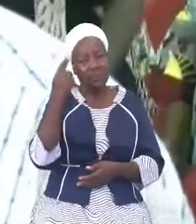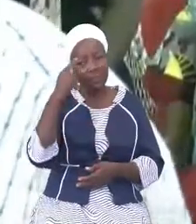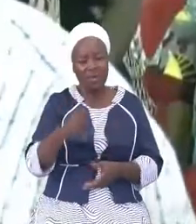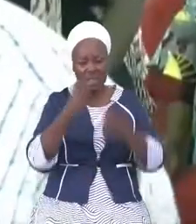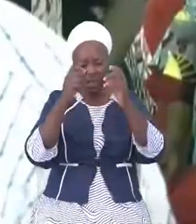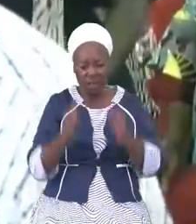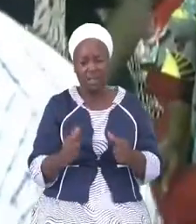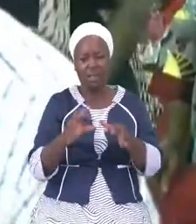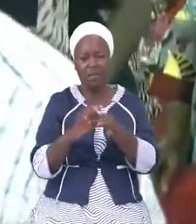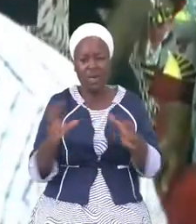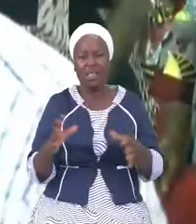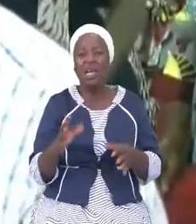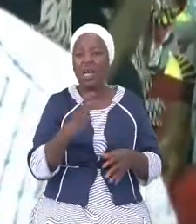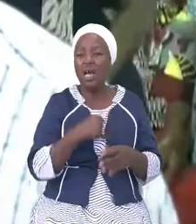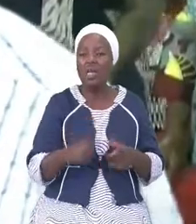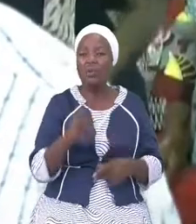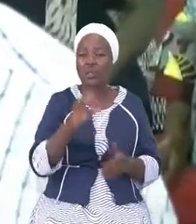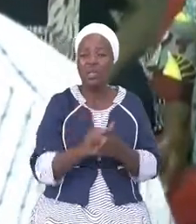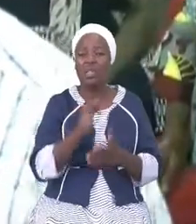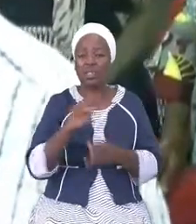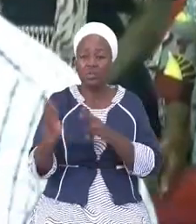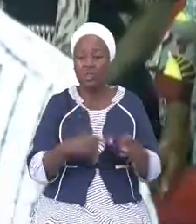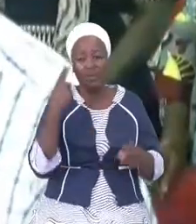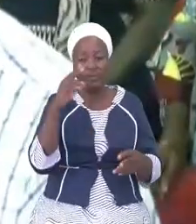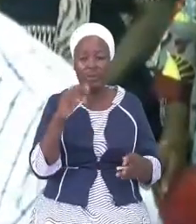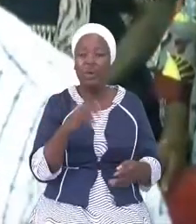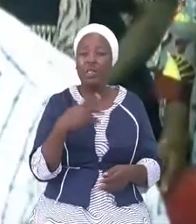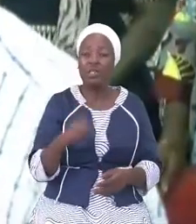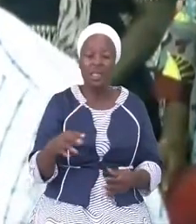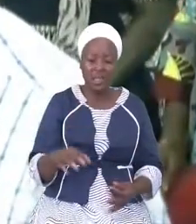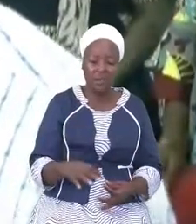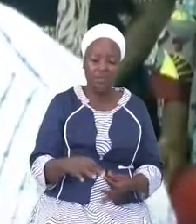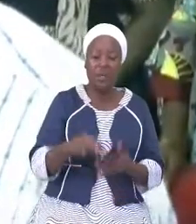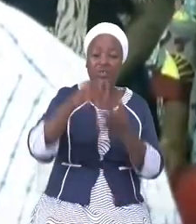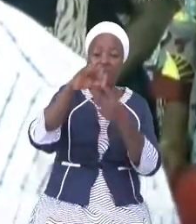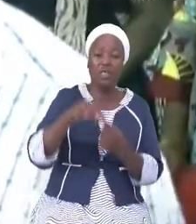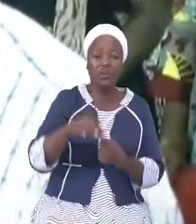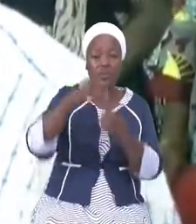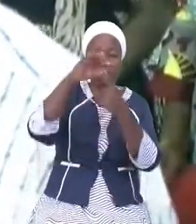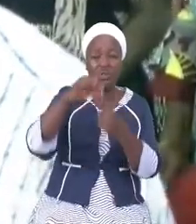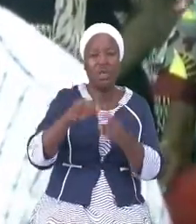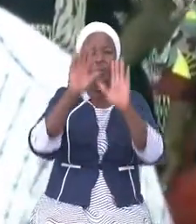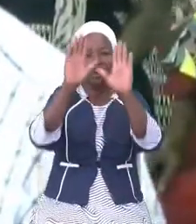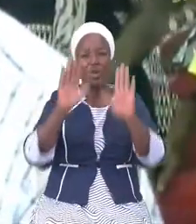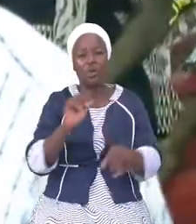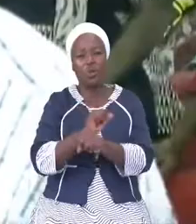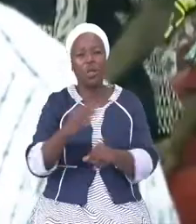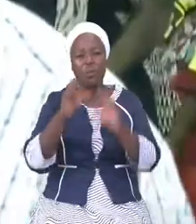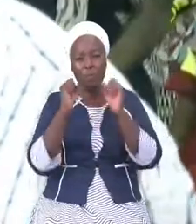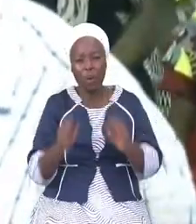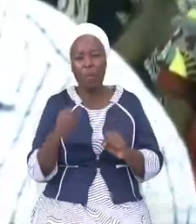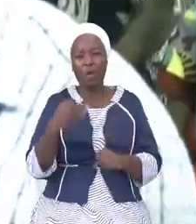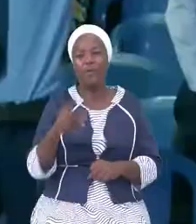spontaneous release, and the candidate for the special miracle working power of